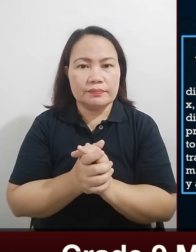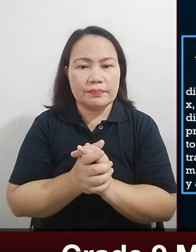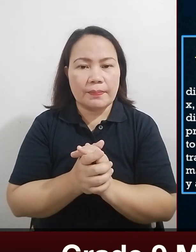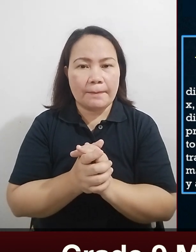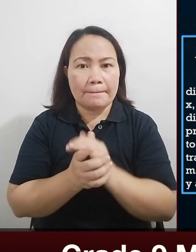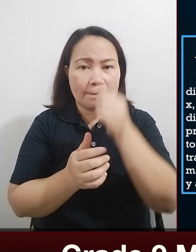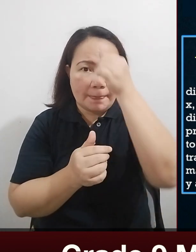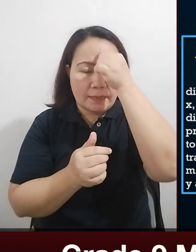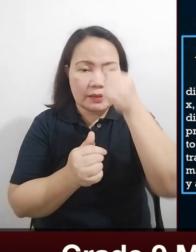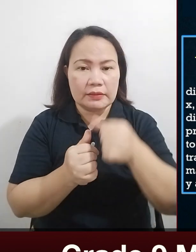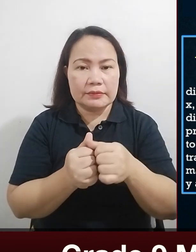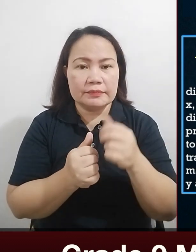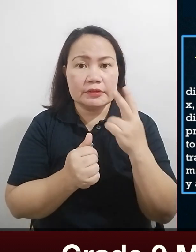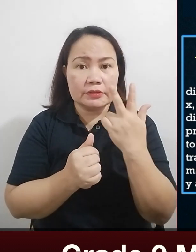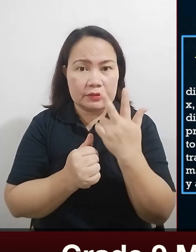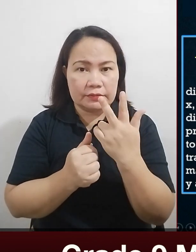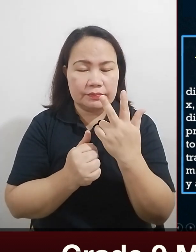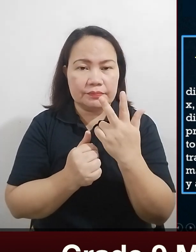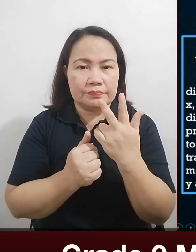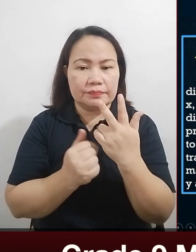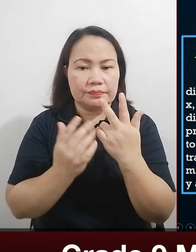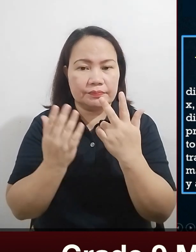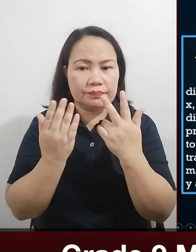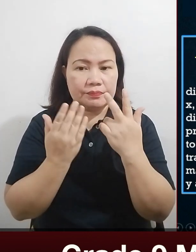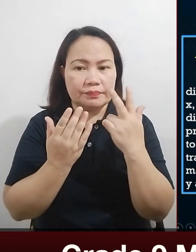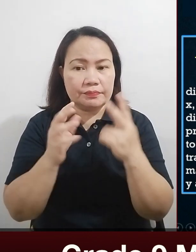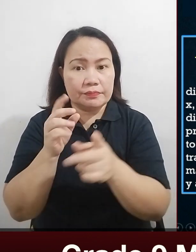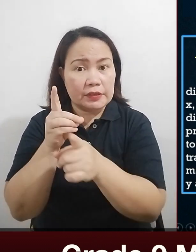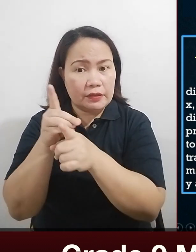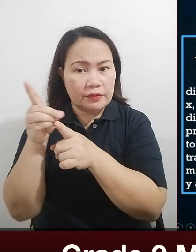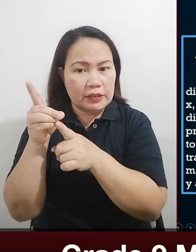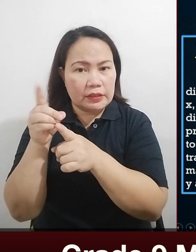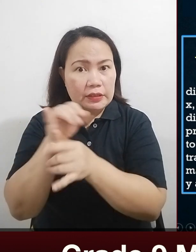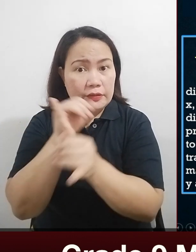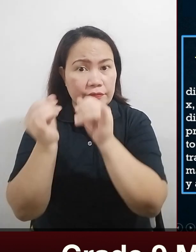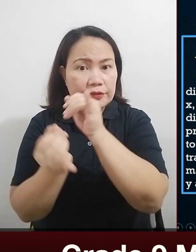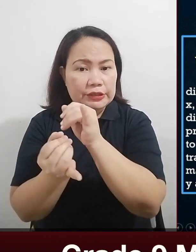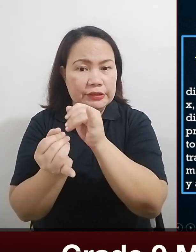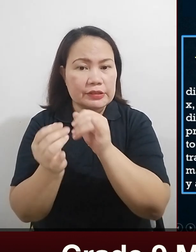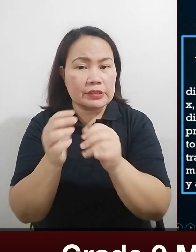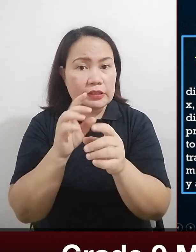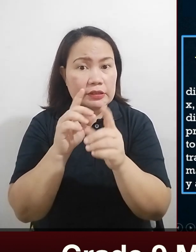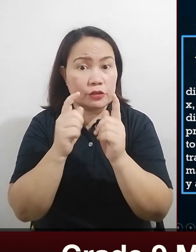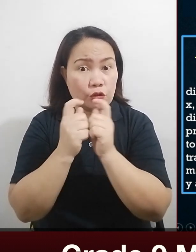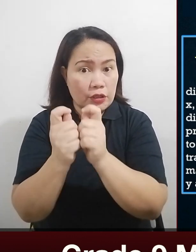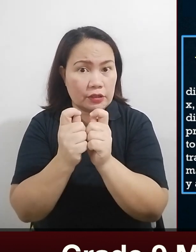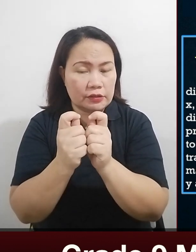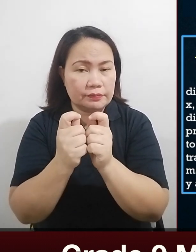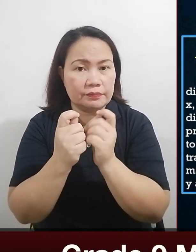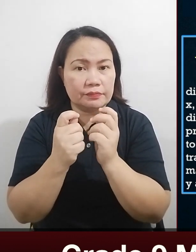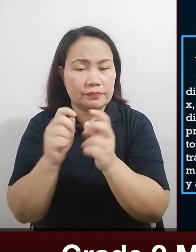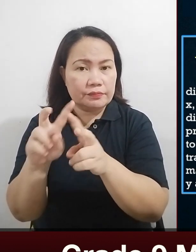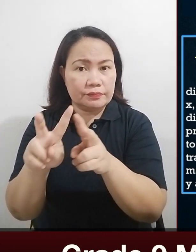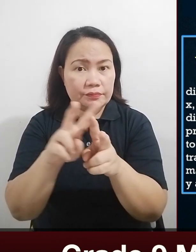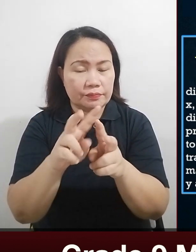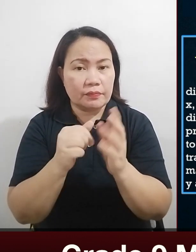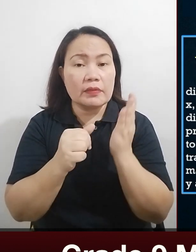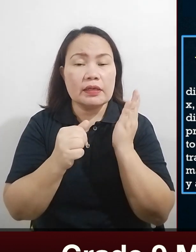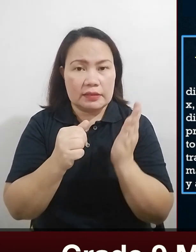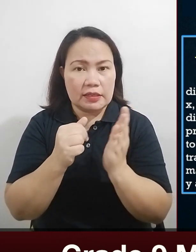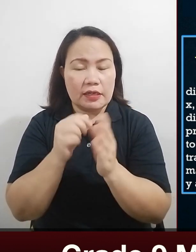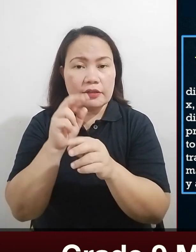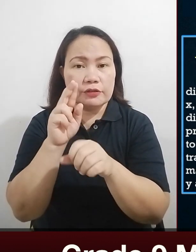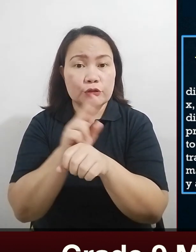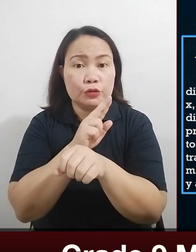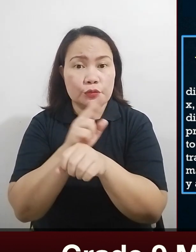variation. So tandaan natin itong tatlo na to kasi yung tatlo na to ay gagamitin natin, no, yung concept